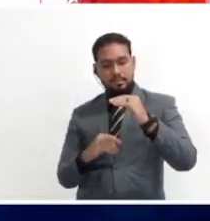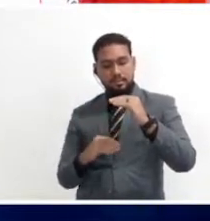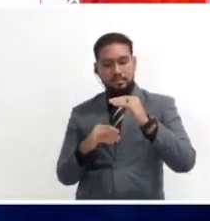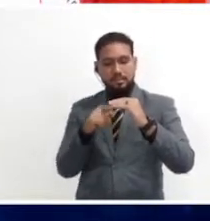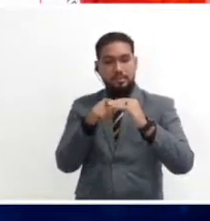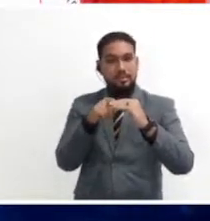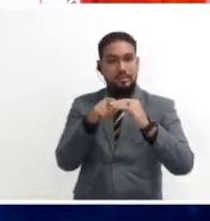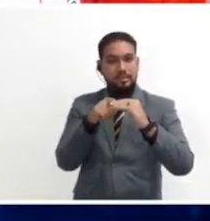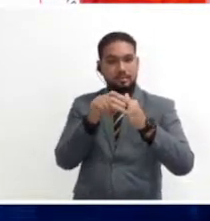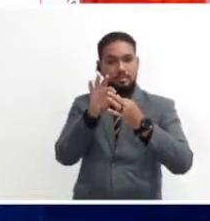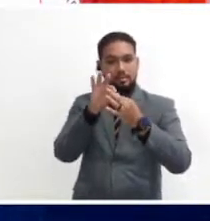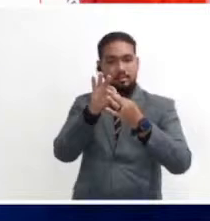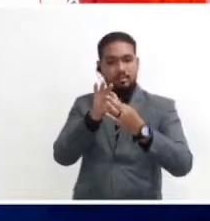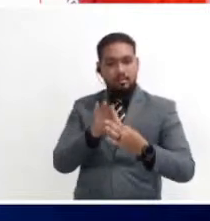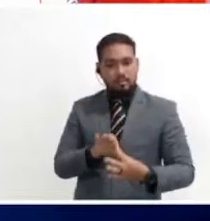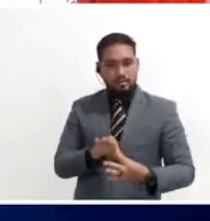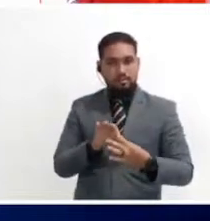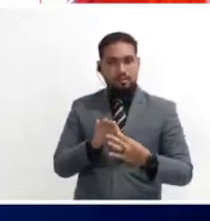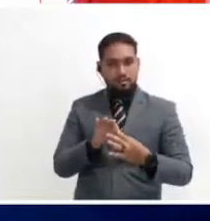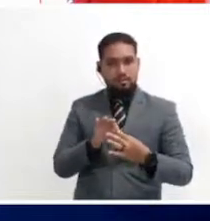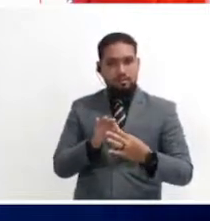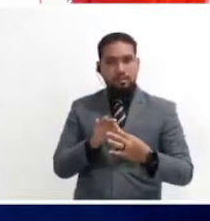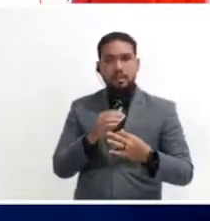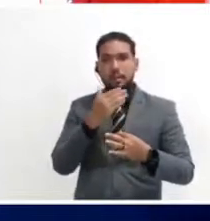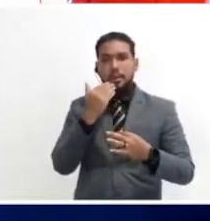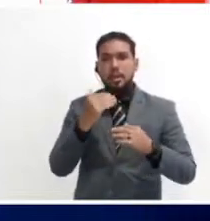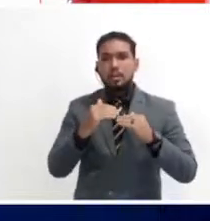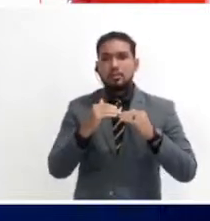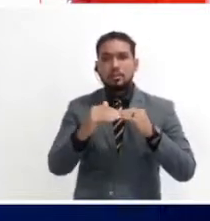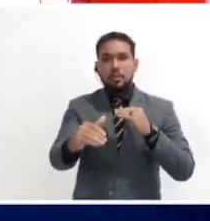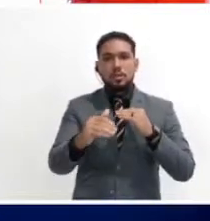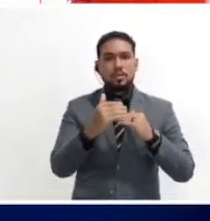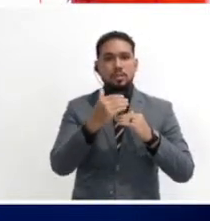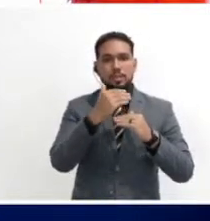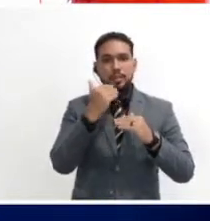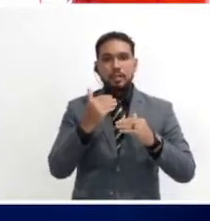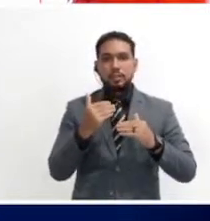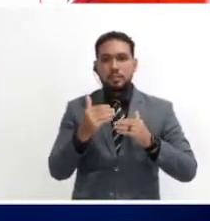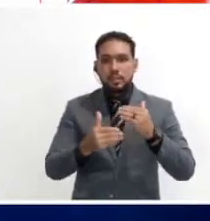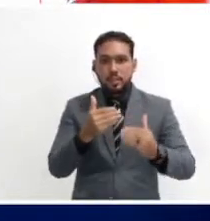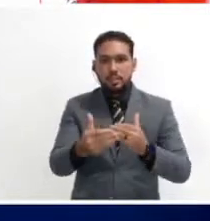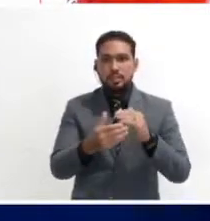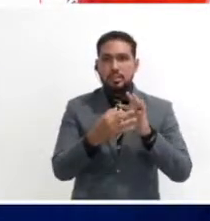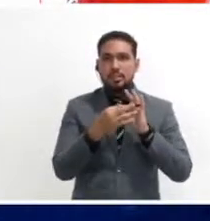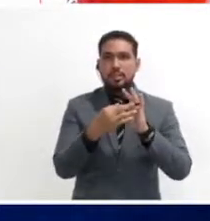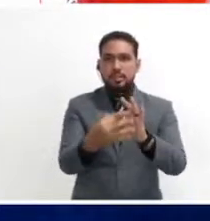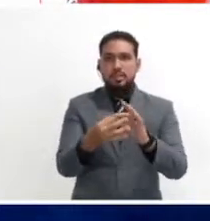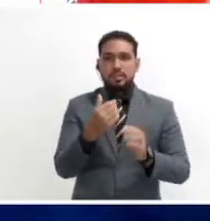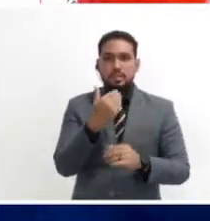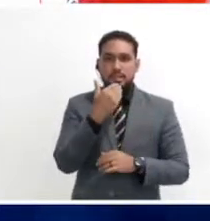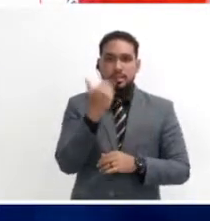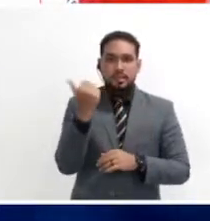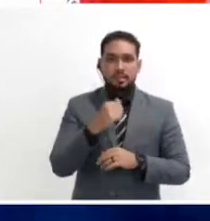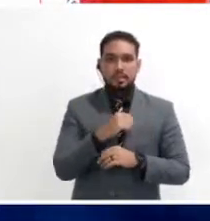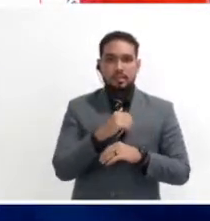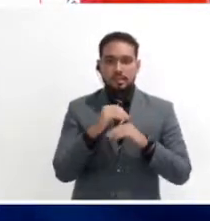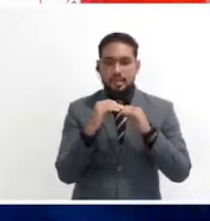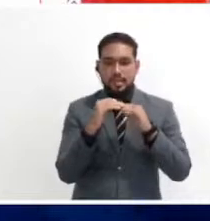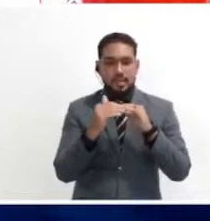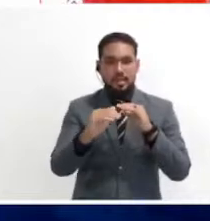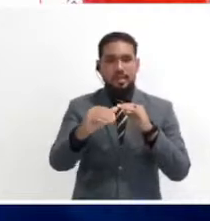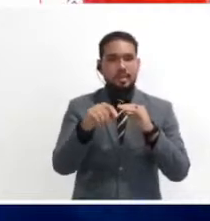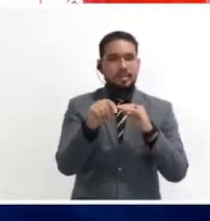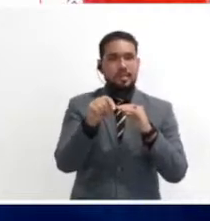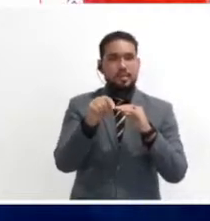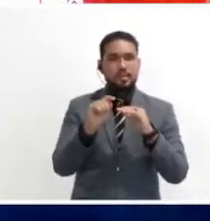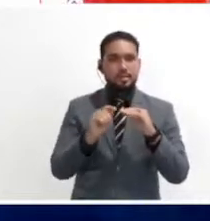I described before, this requirement to go from very fine pitch to wider and wider pitch, and we're doing it twice